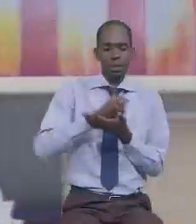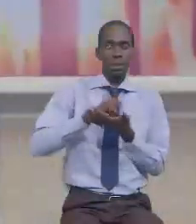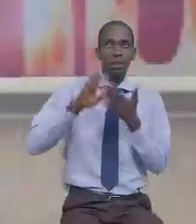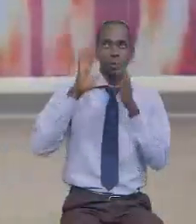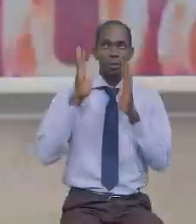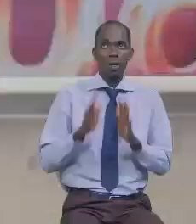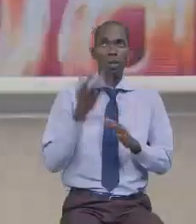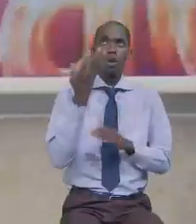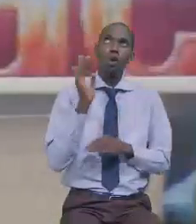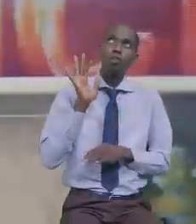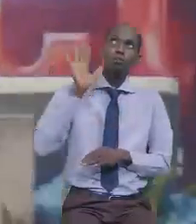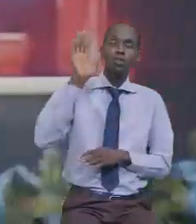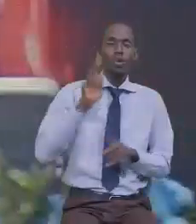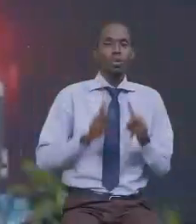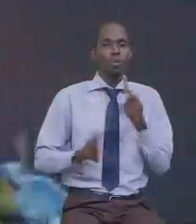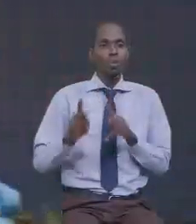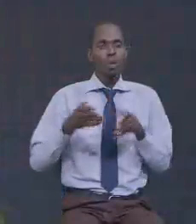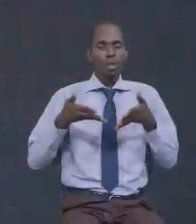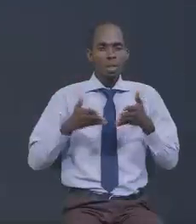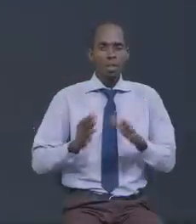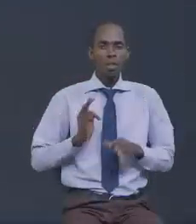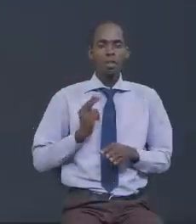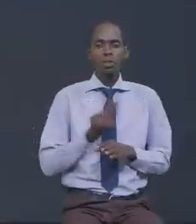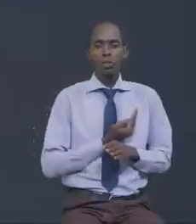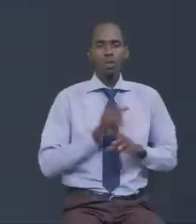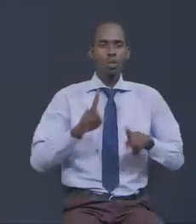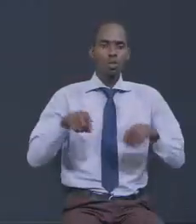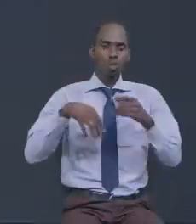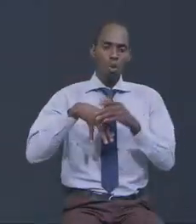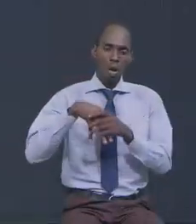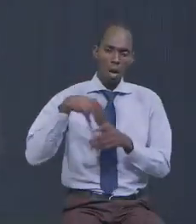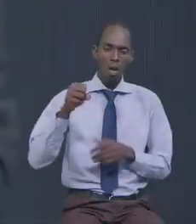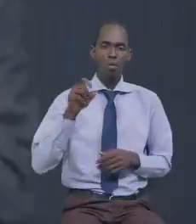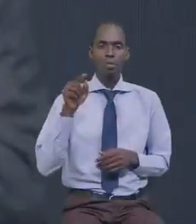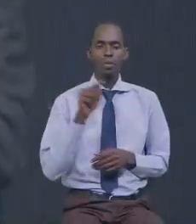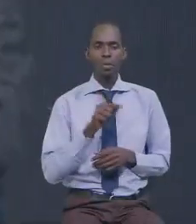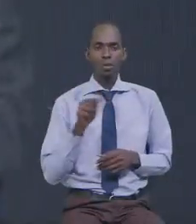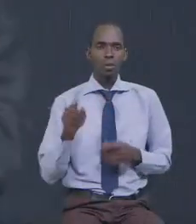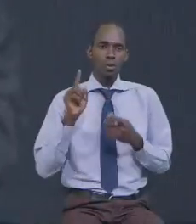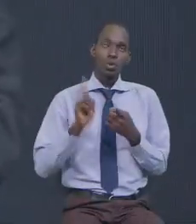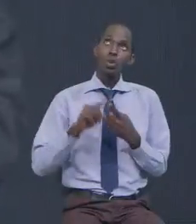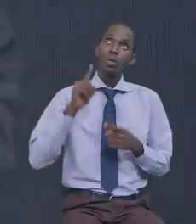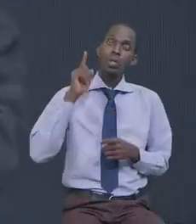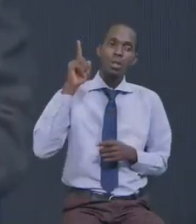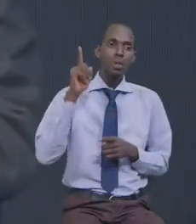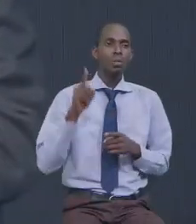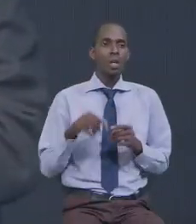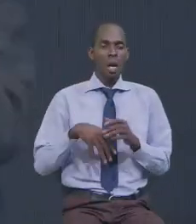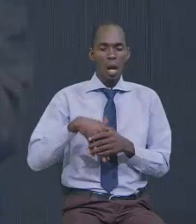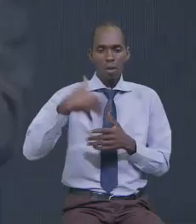people. Let us go forth therefore unto him without the